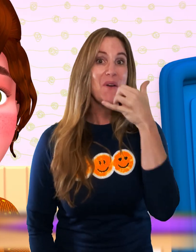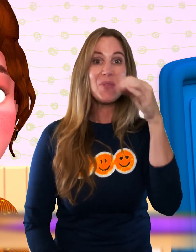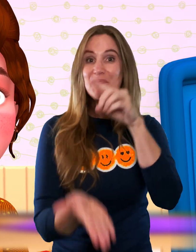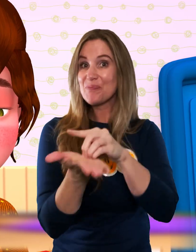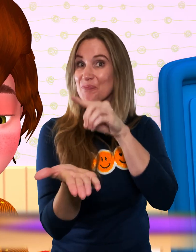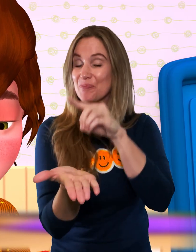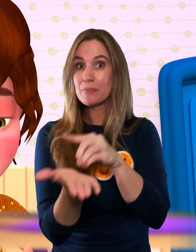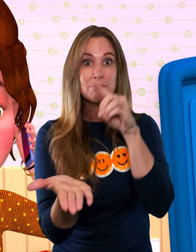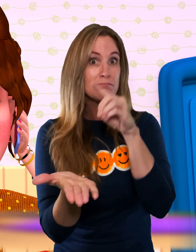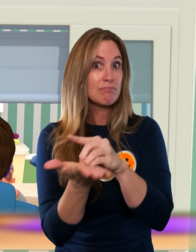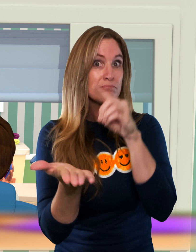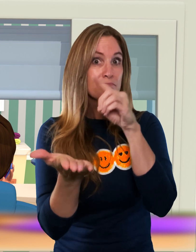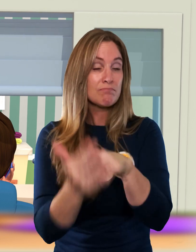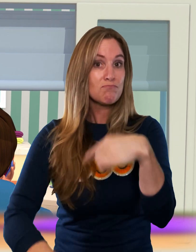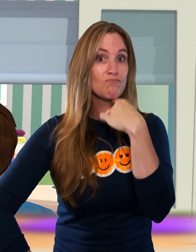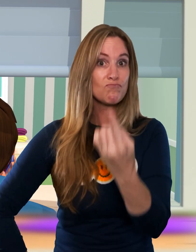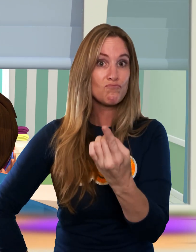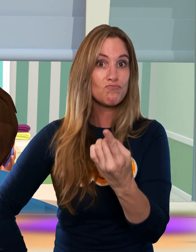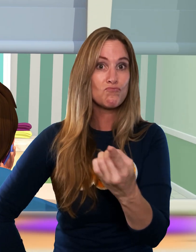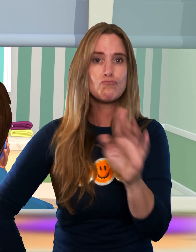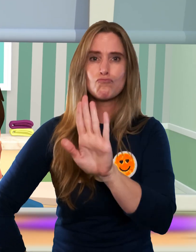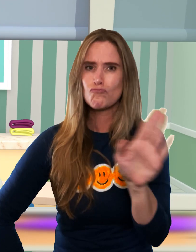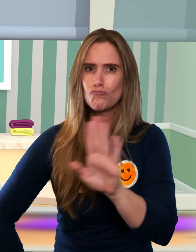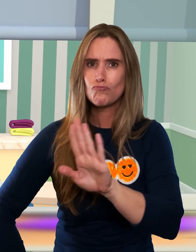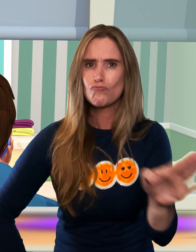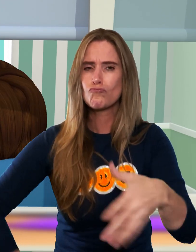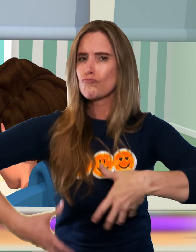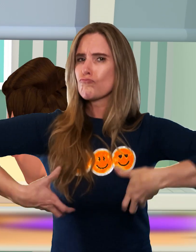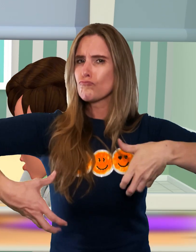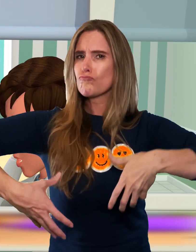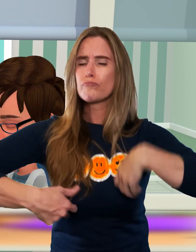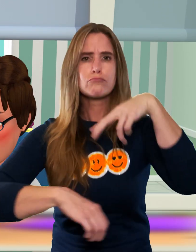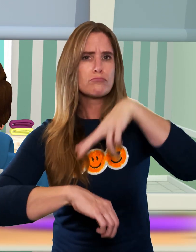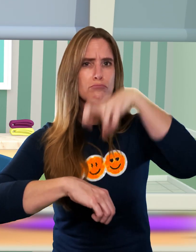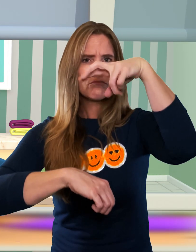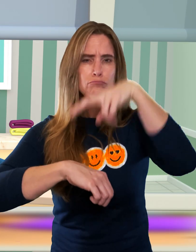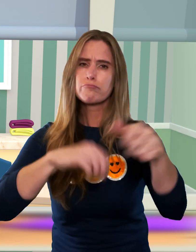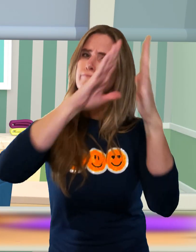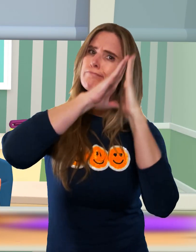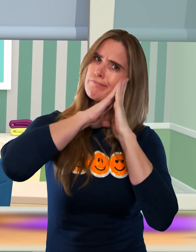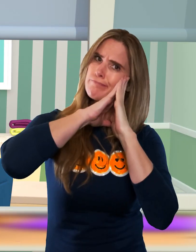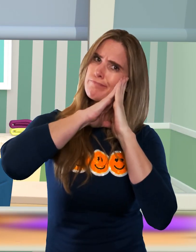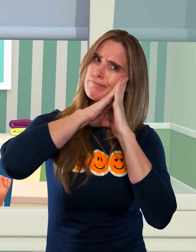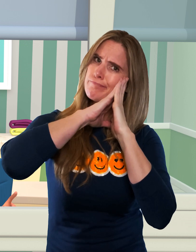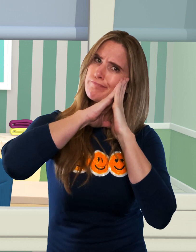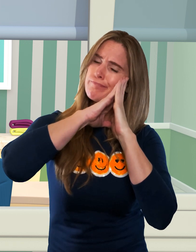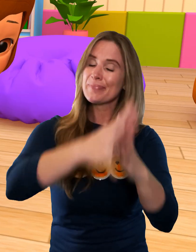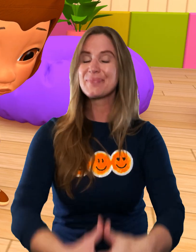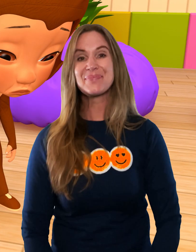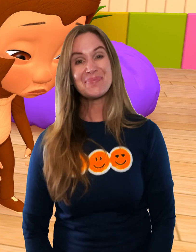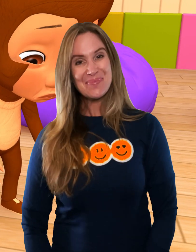So Mama called the doctor and the doctor said, No more monkeys jumping on the